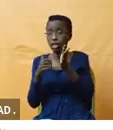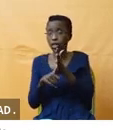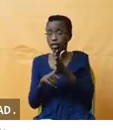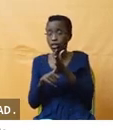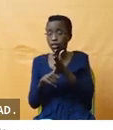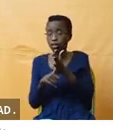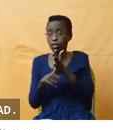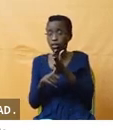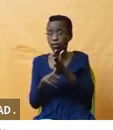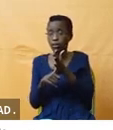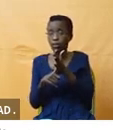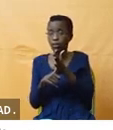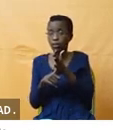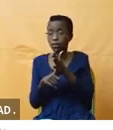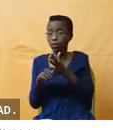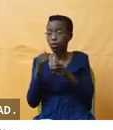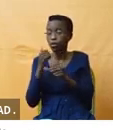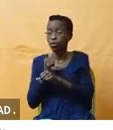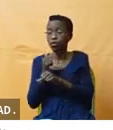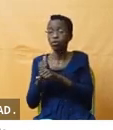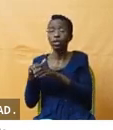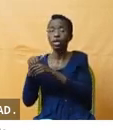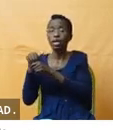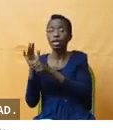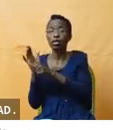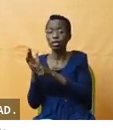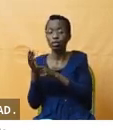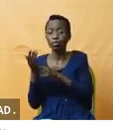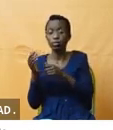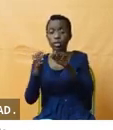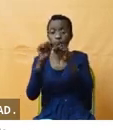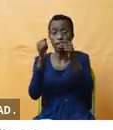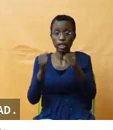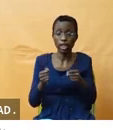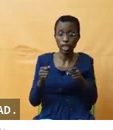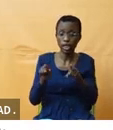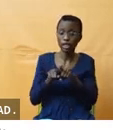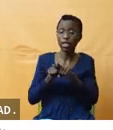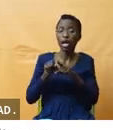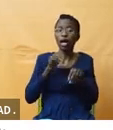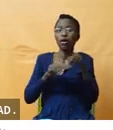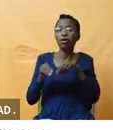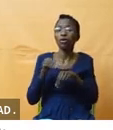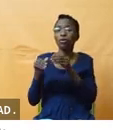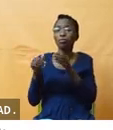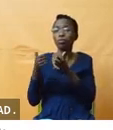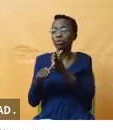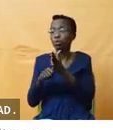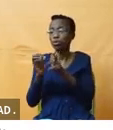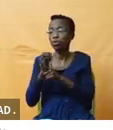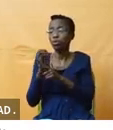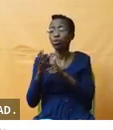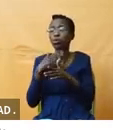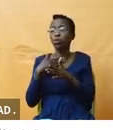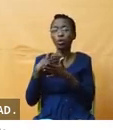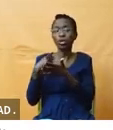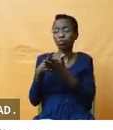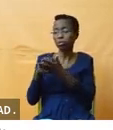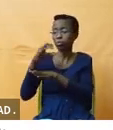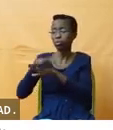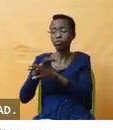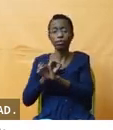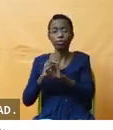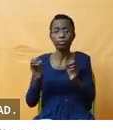procuring outside the integrated system then are corrupt issues, or you don't want the money to be traced. And then